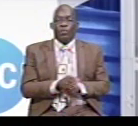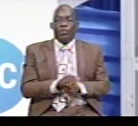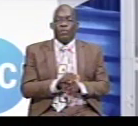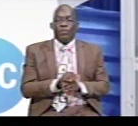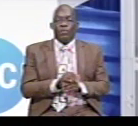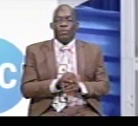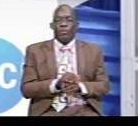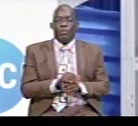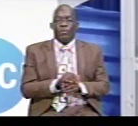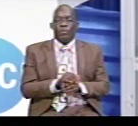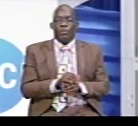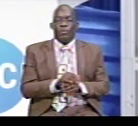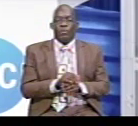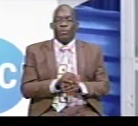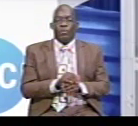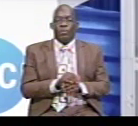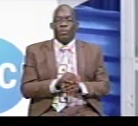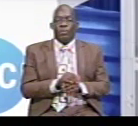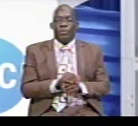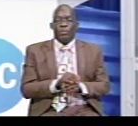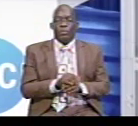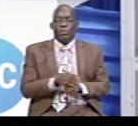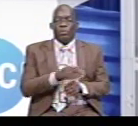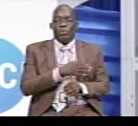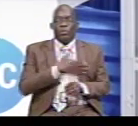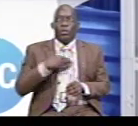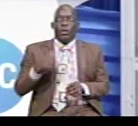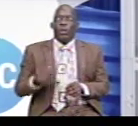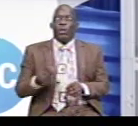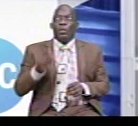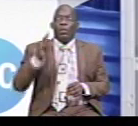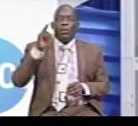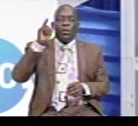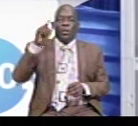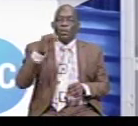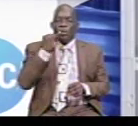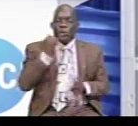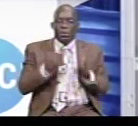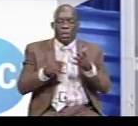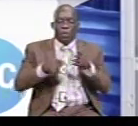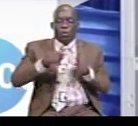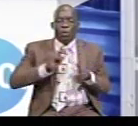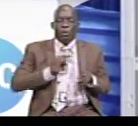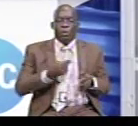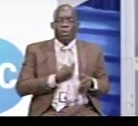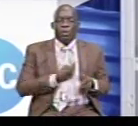Aban, Special International Committee for GCK Chairman.